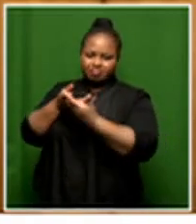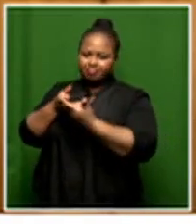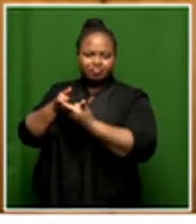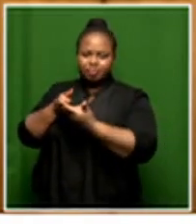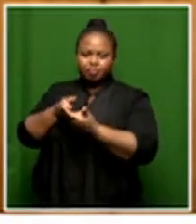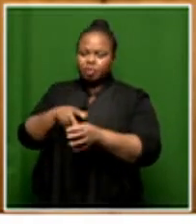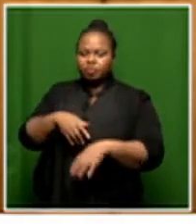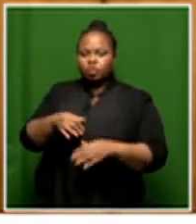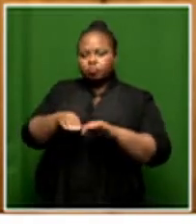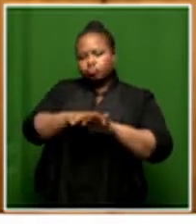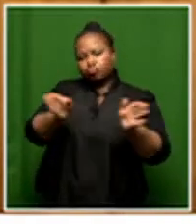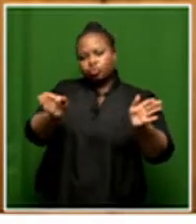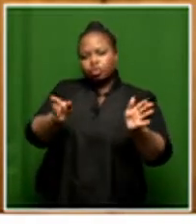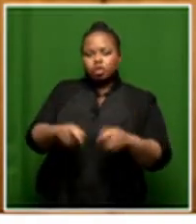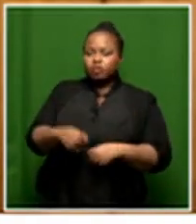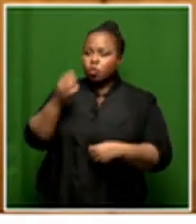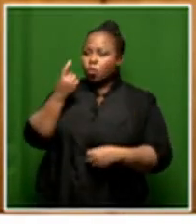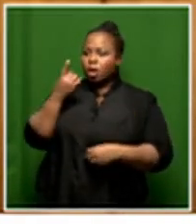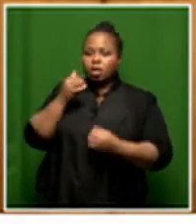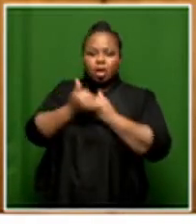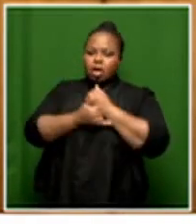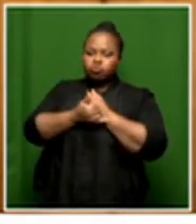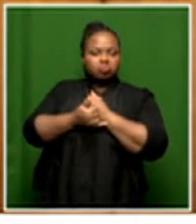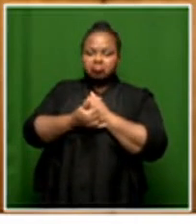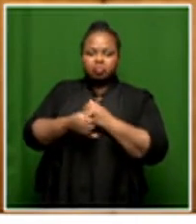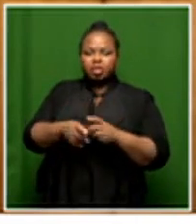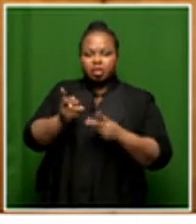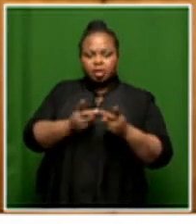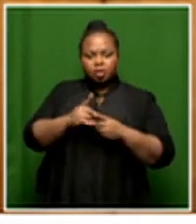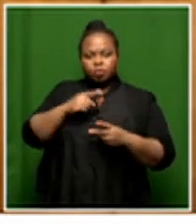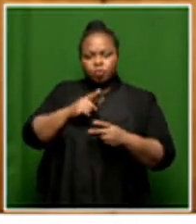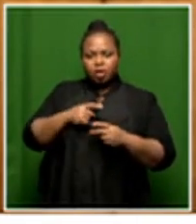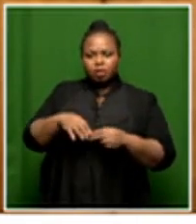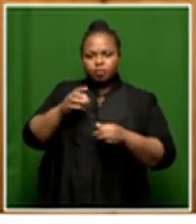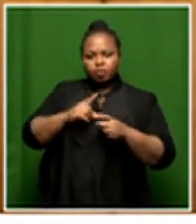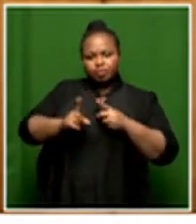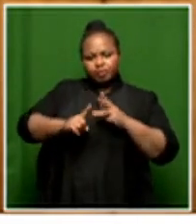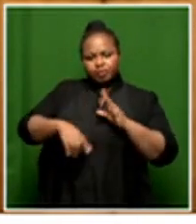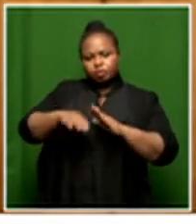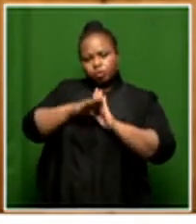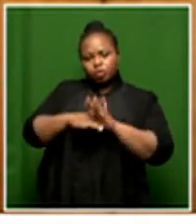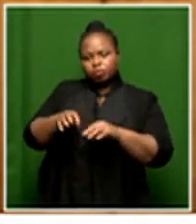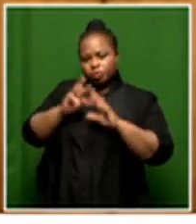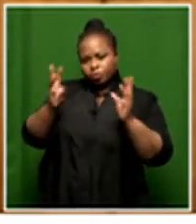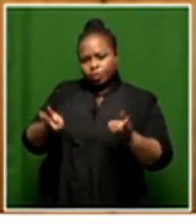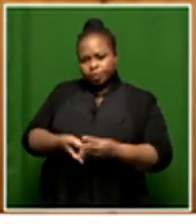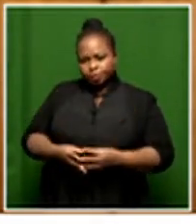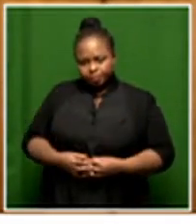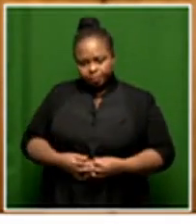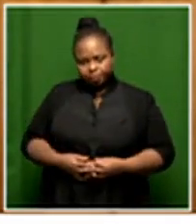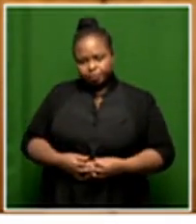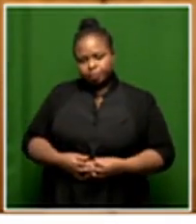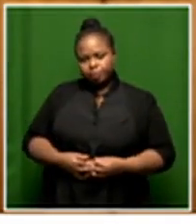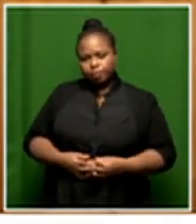country's curriculum. It is more of a holistic global curriculum that takes inspiration from all the leading maths programs in the world.